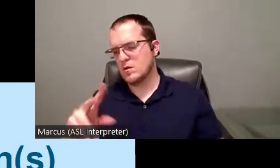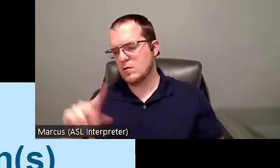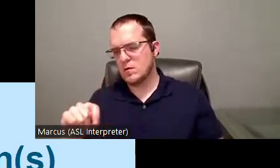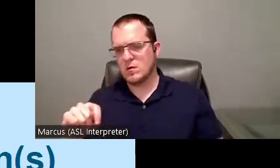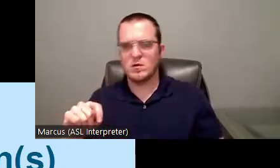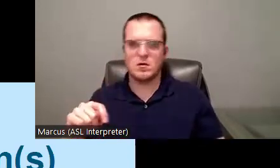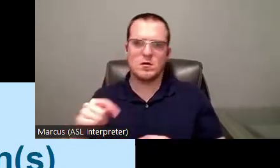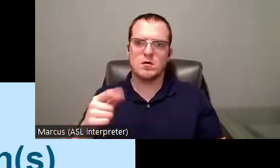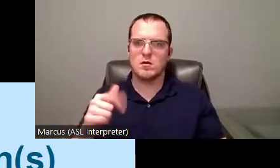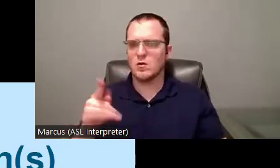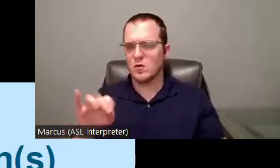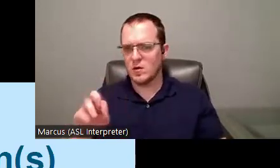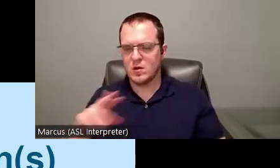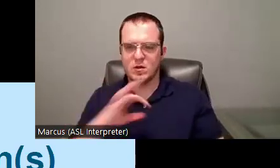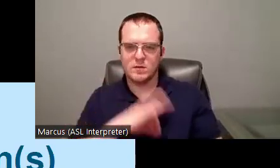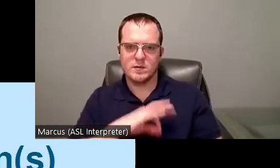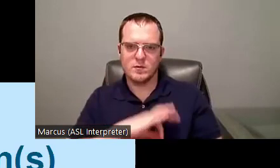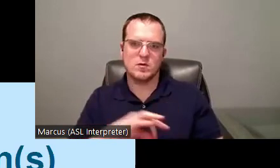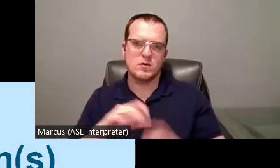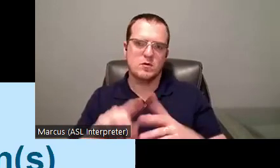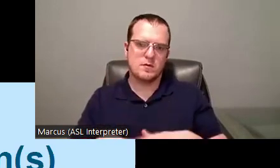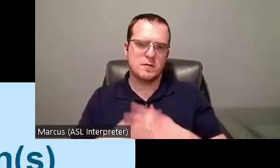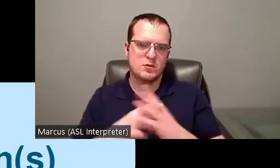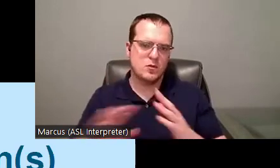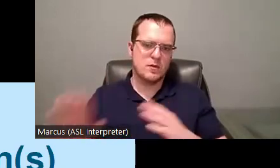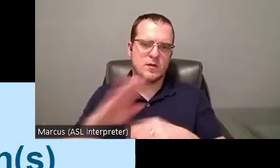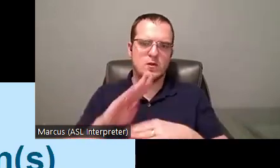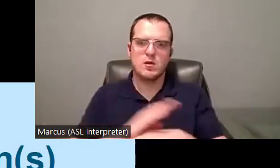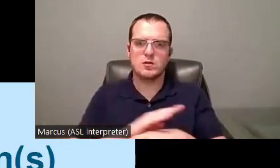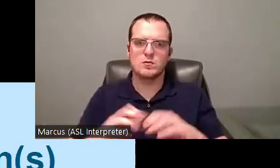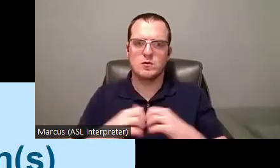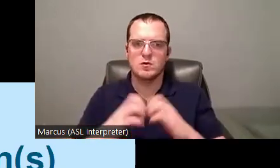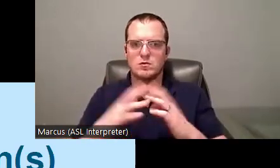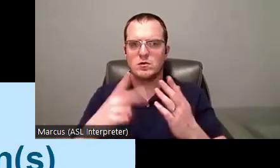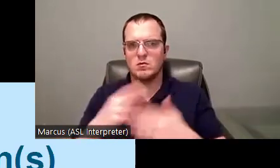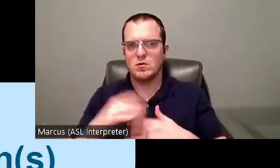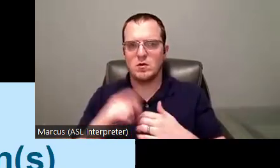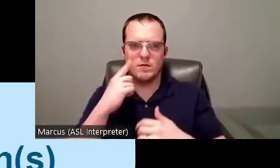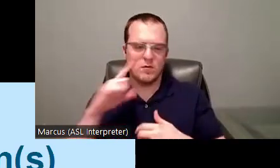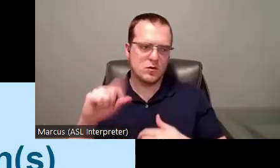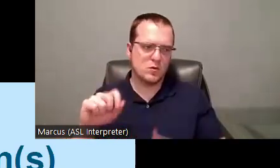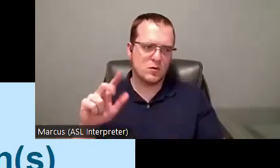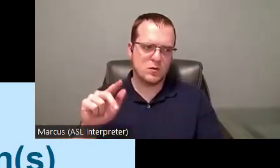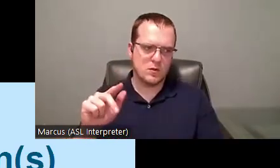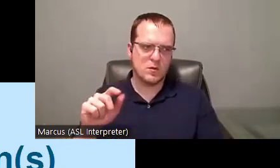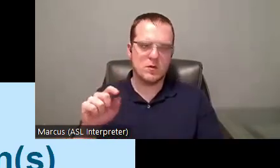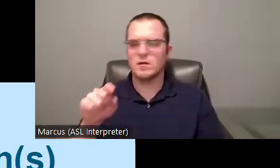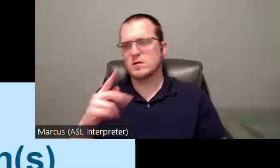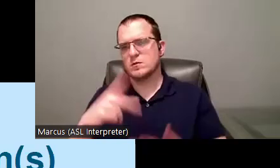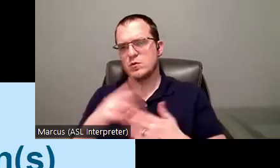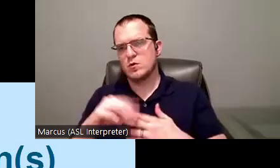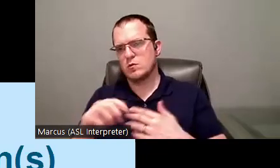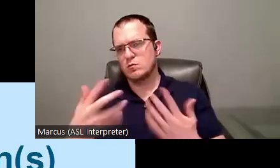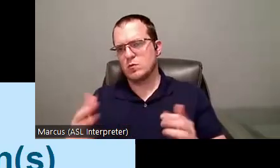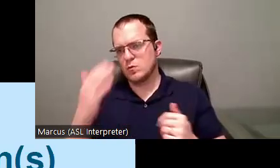to administer their entrepreneurship programs for 2023. This is a program most of you know